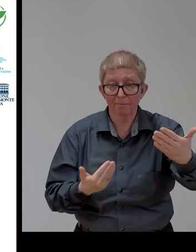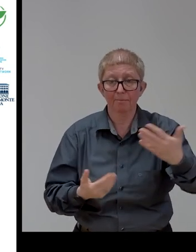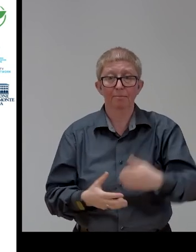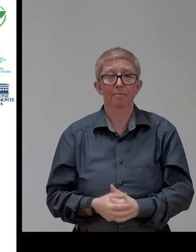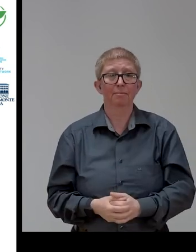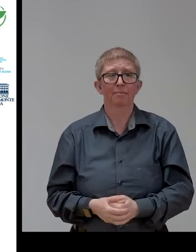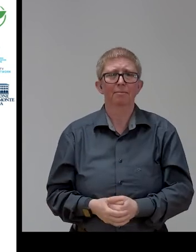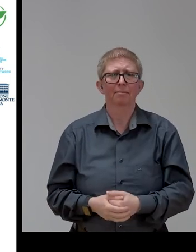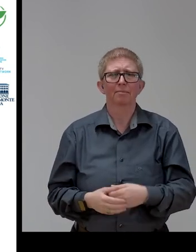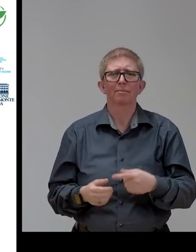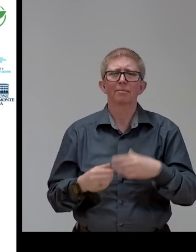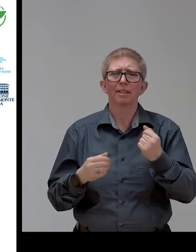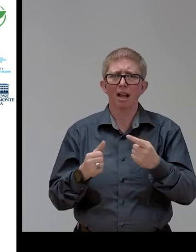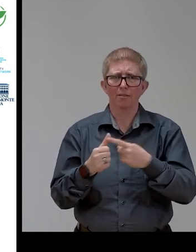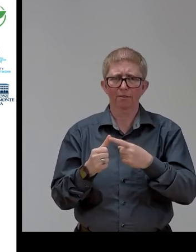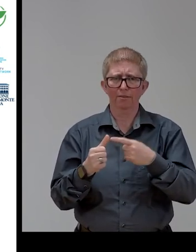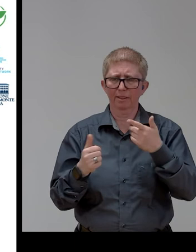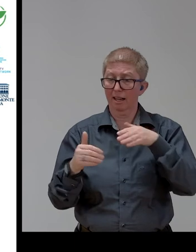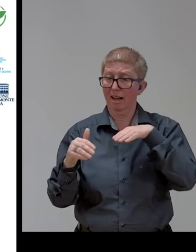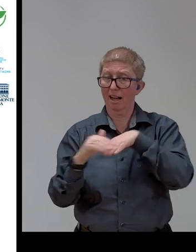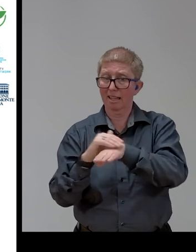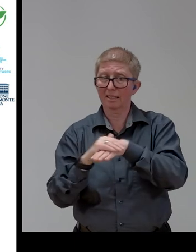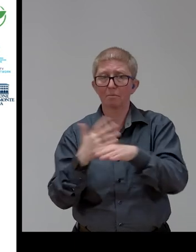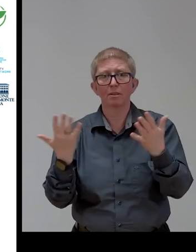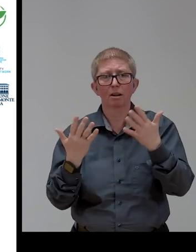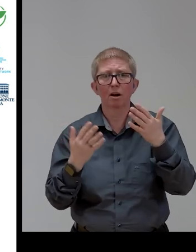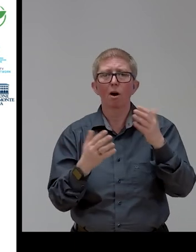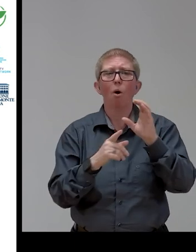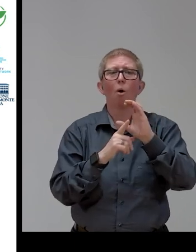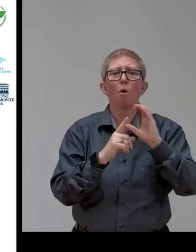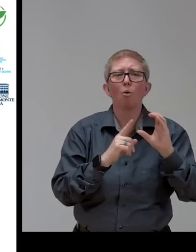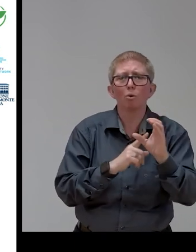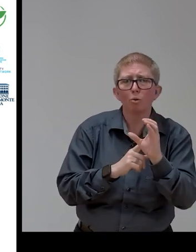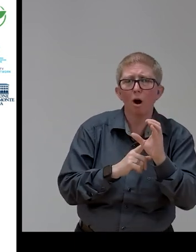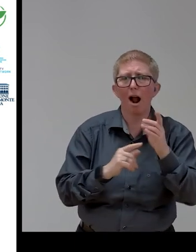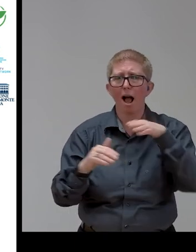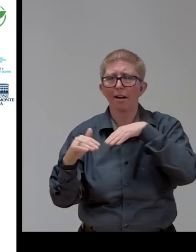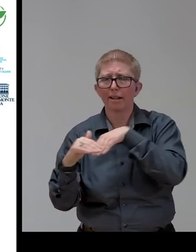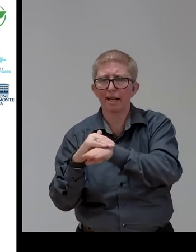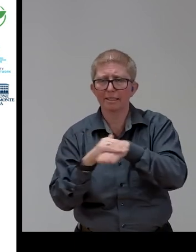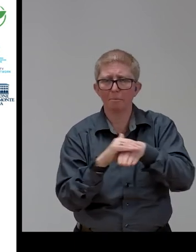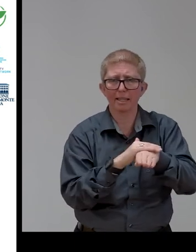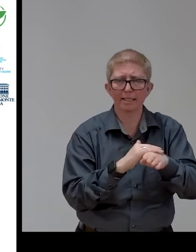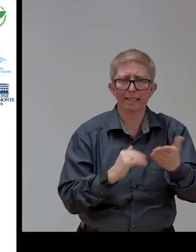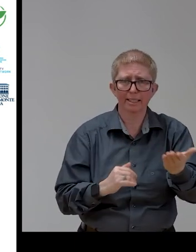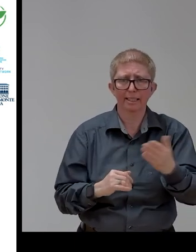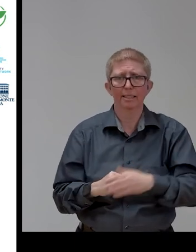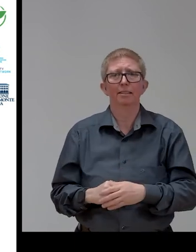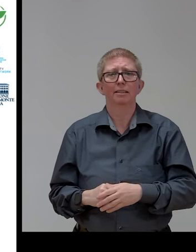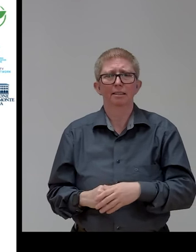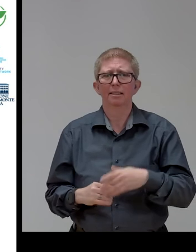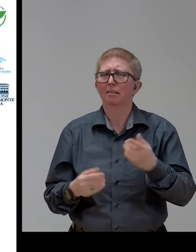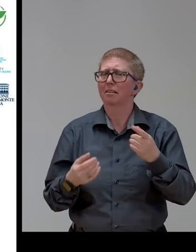of accessibility that we can call cultural accessibility. If you are an organizer of